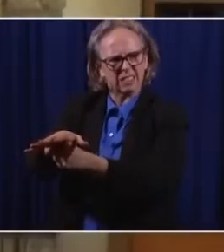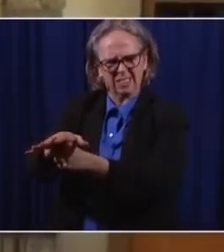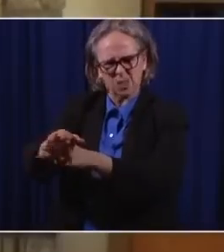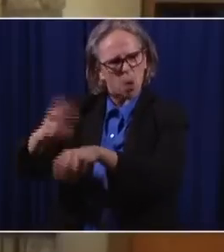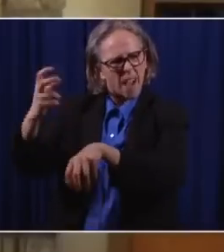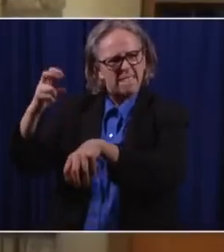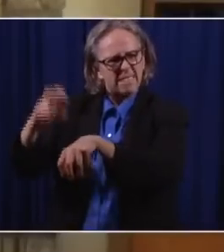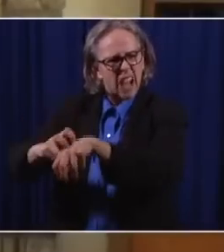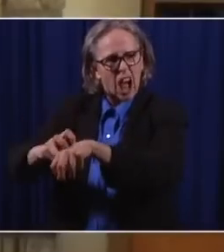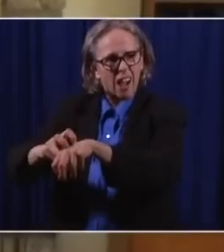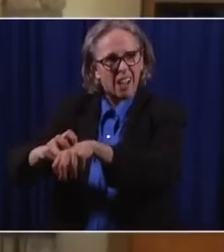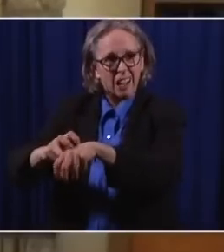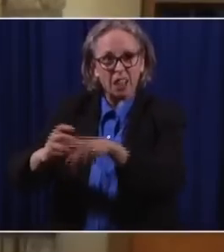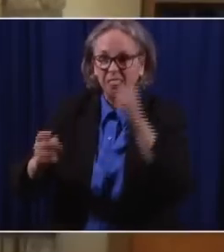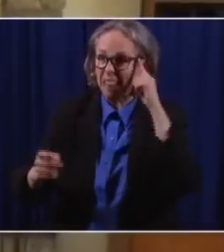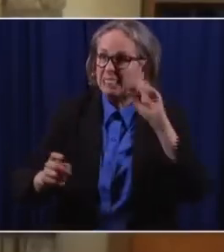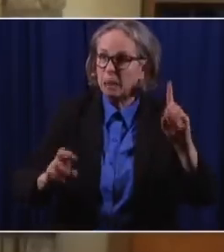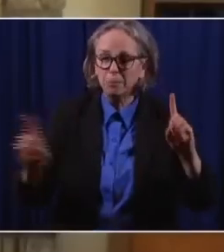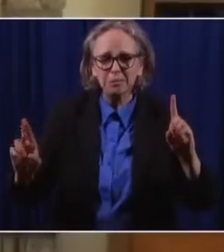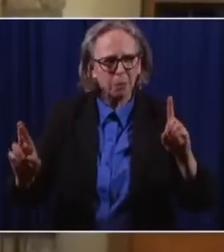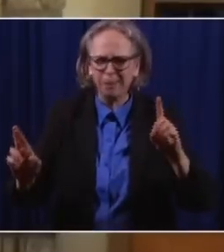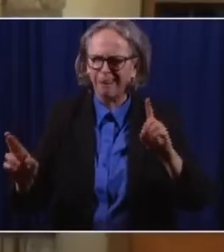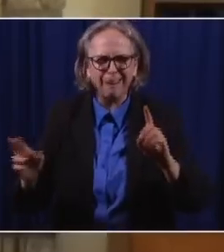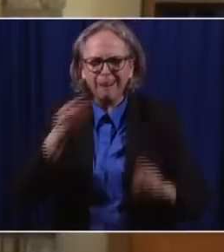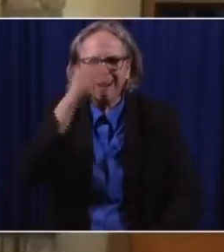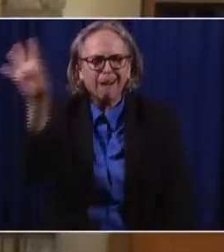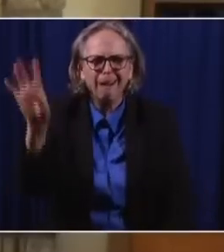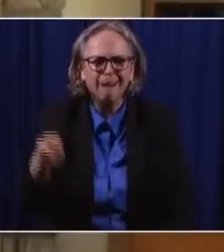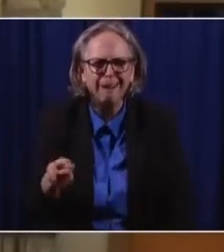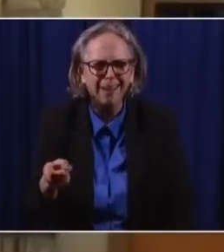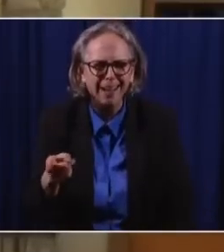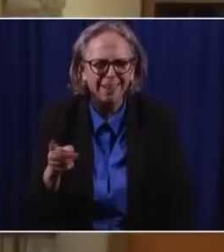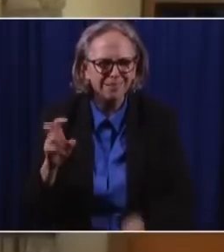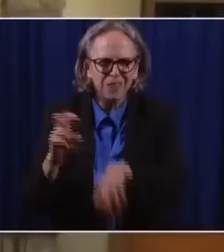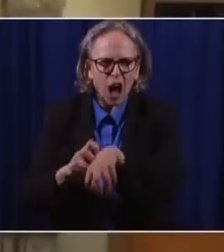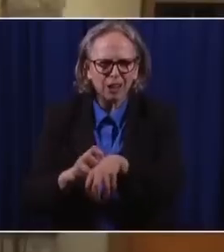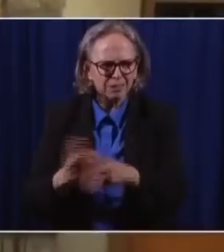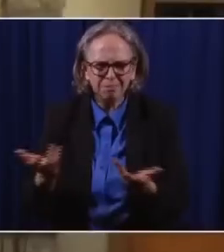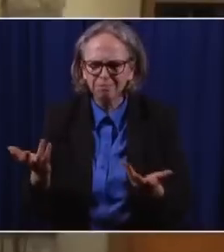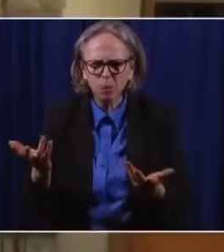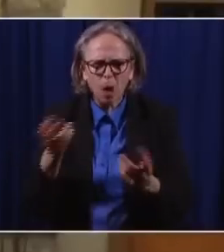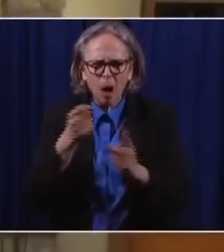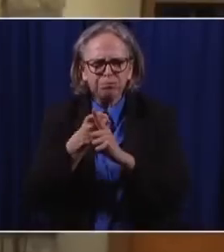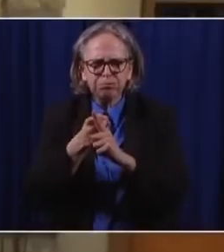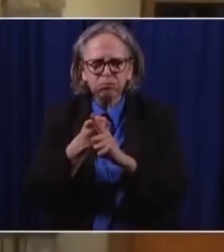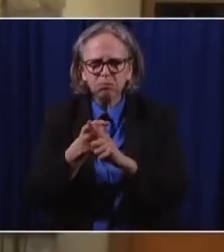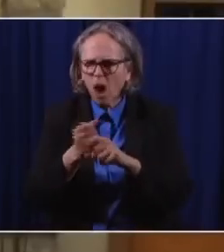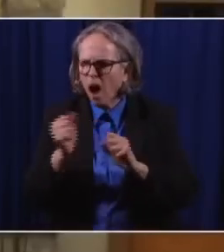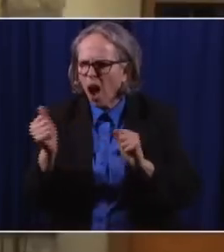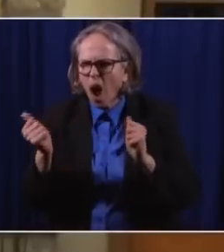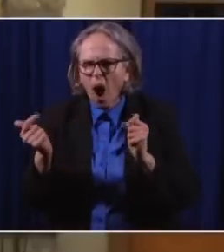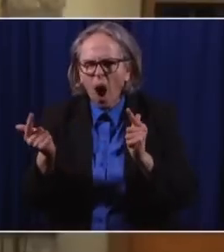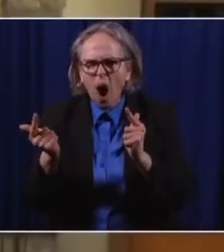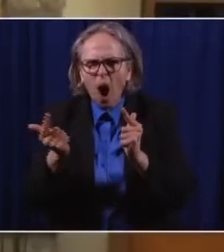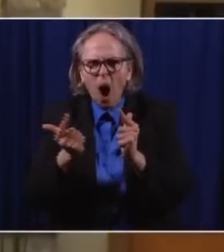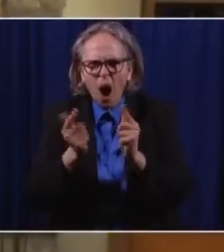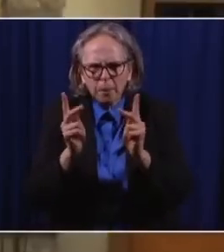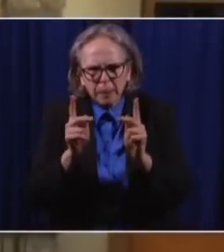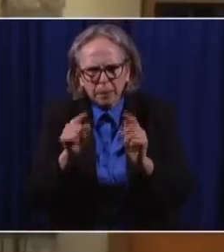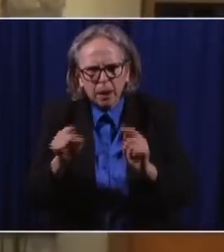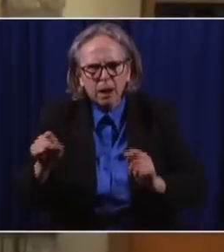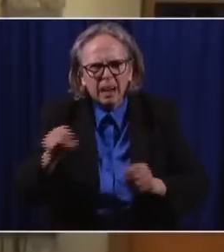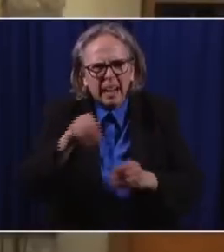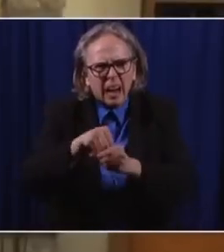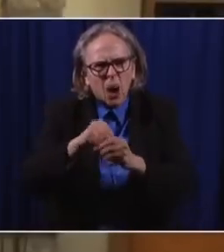for Joe Biden. It's coming after all of us. And what we have in common is a desire to keep our kids in